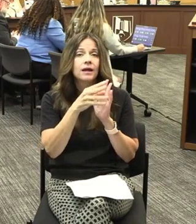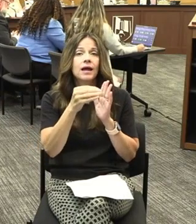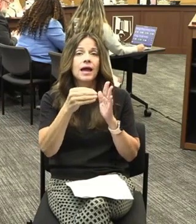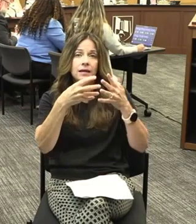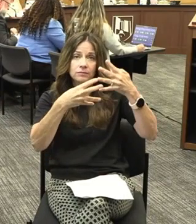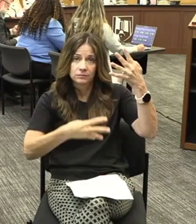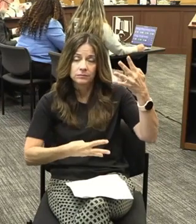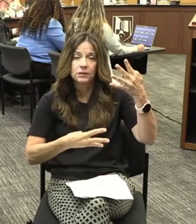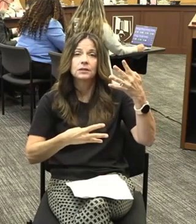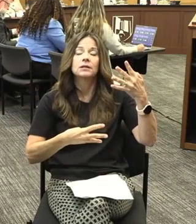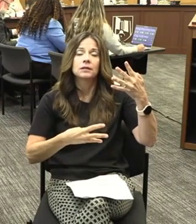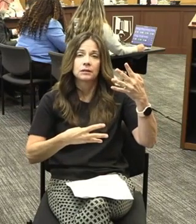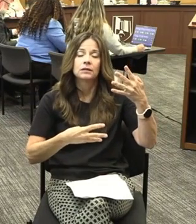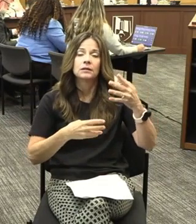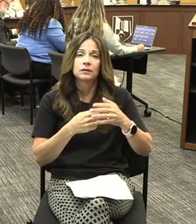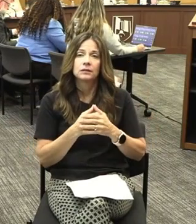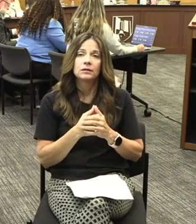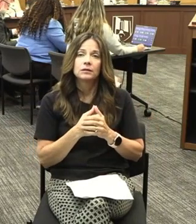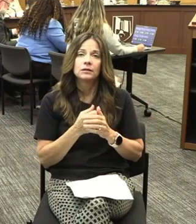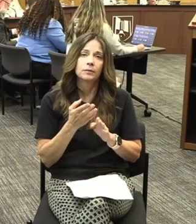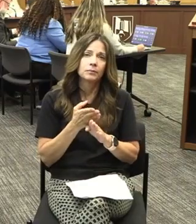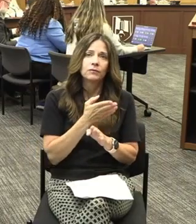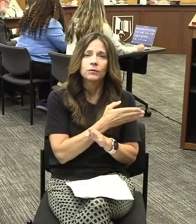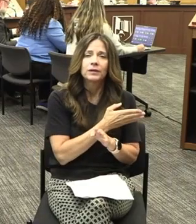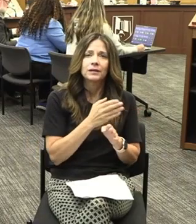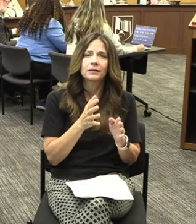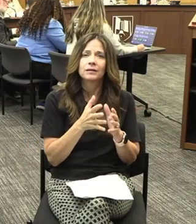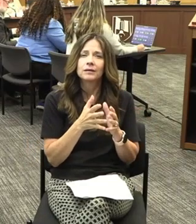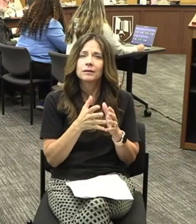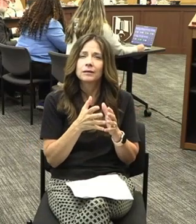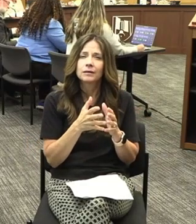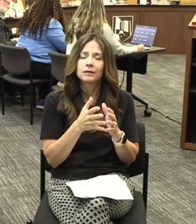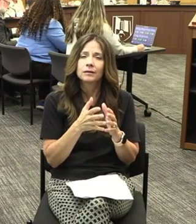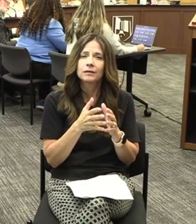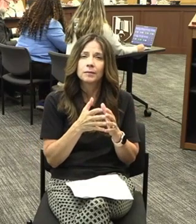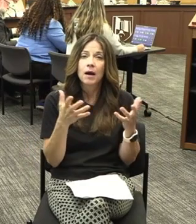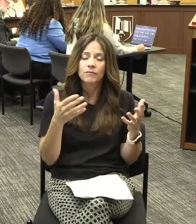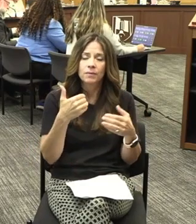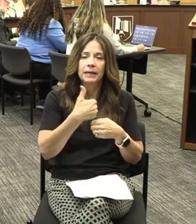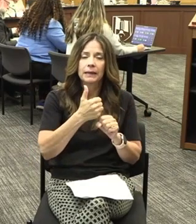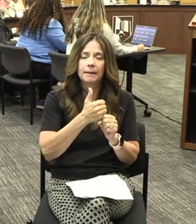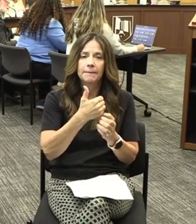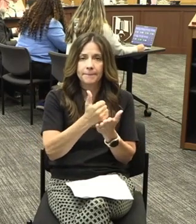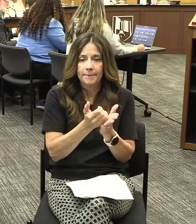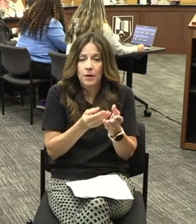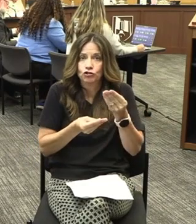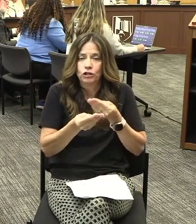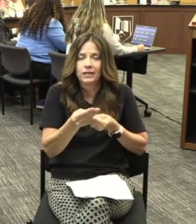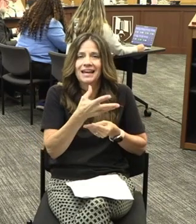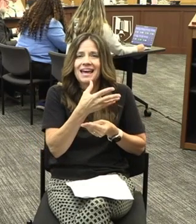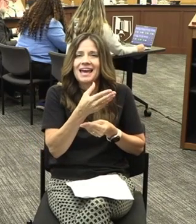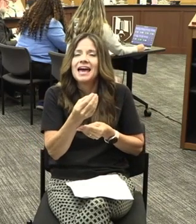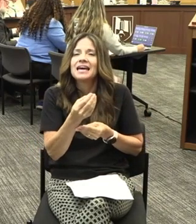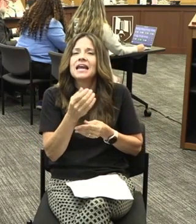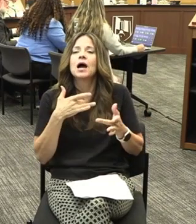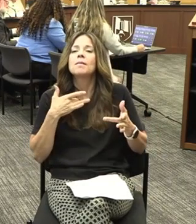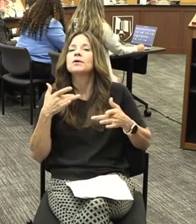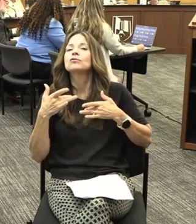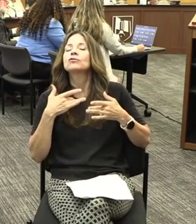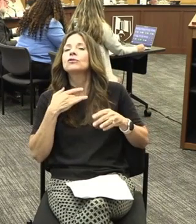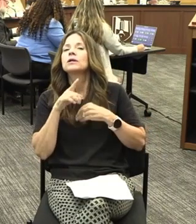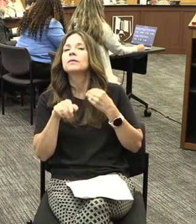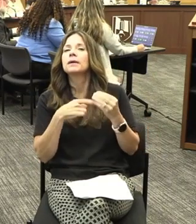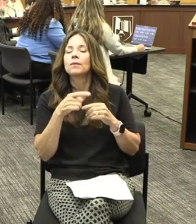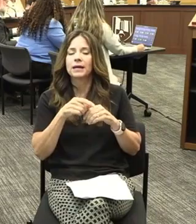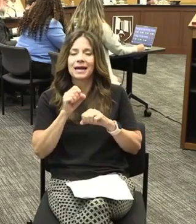really hold off before. So we get back to that's a big portion of the budget. And then the thing that I'm concerned about when I went through all this, and I